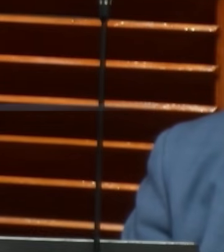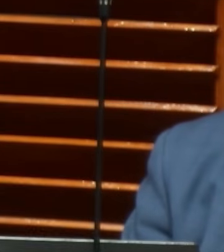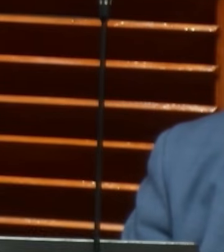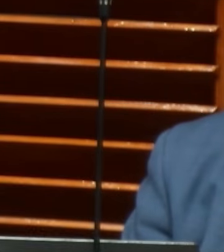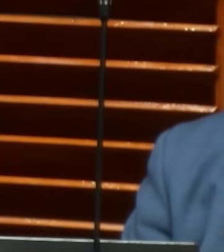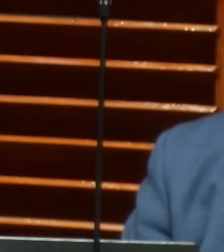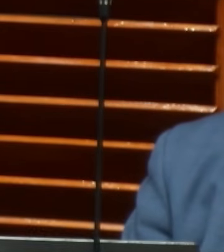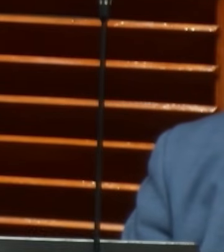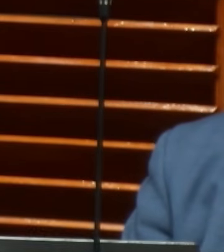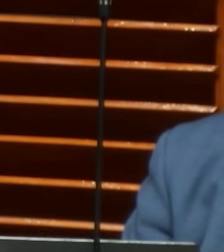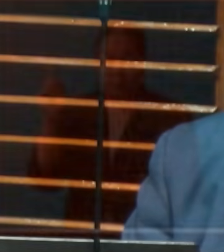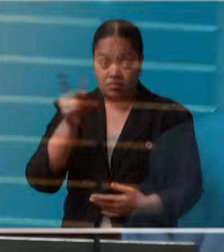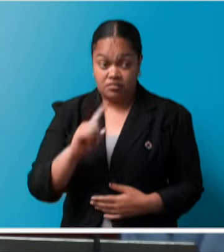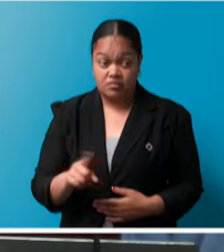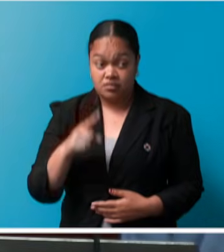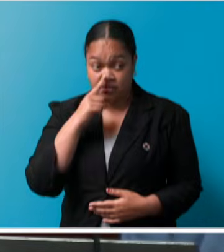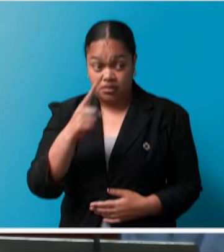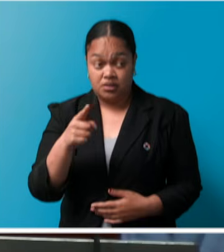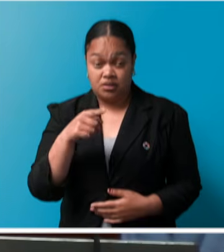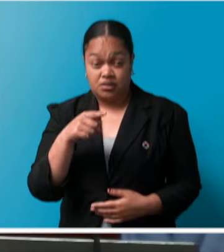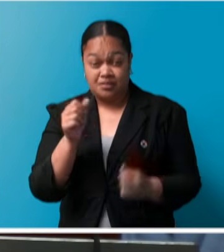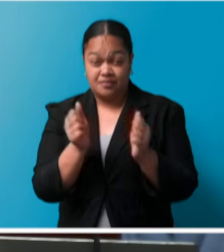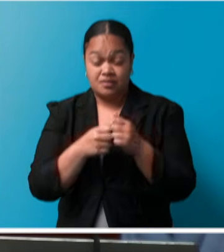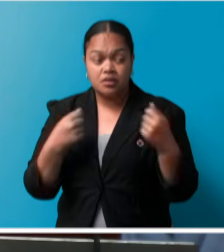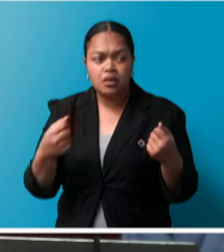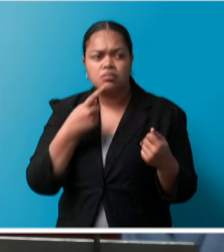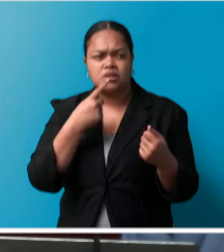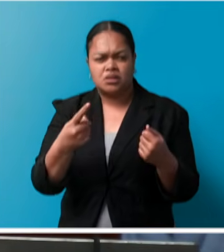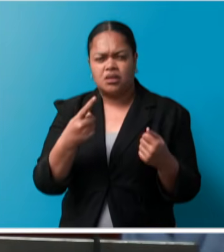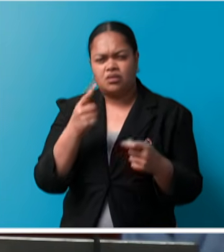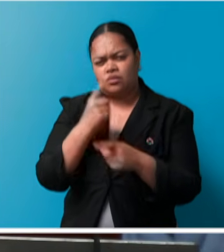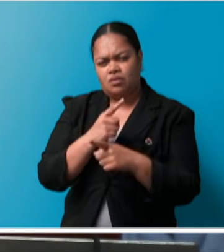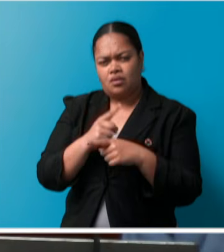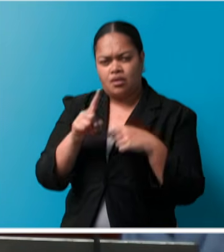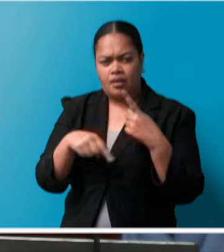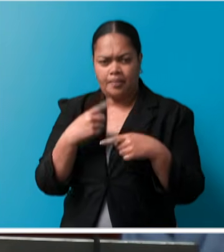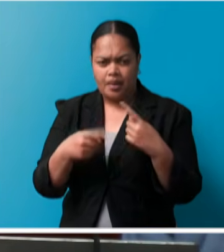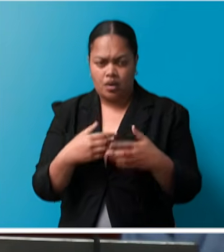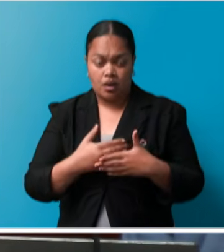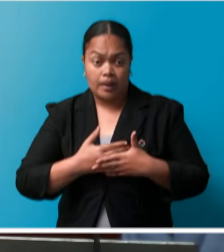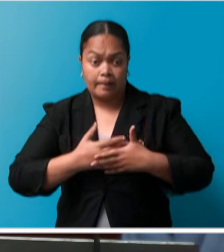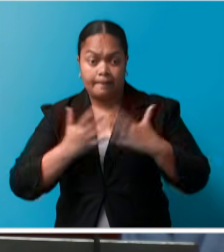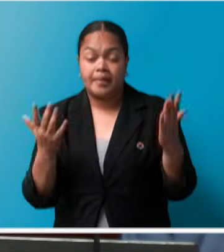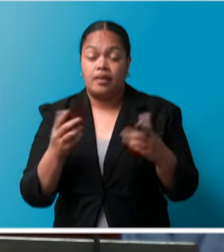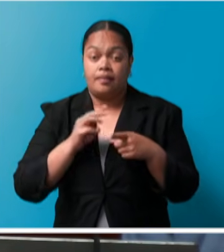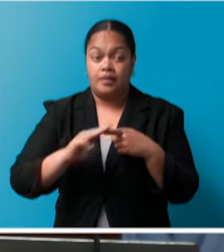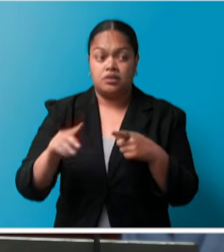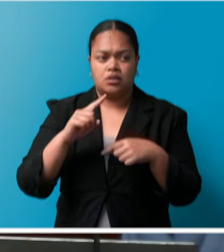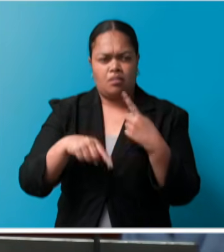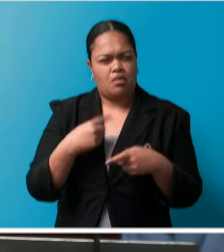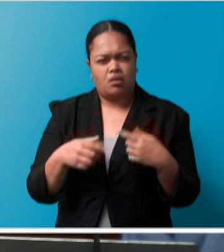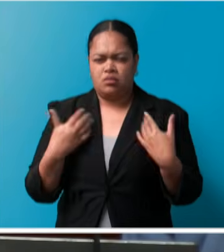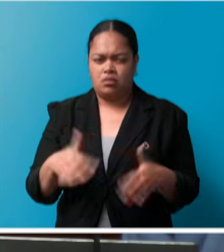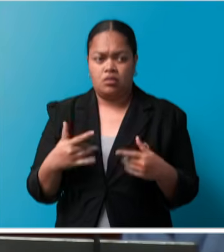Today's Fiji Sun says something about a very big message by the opposition